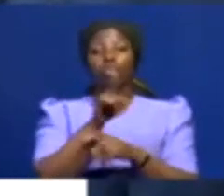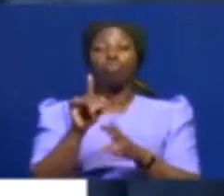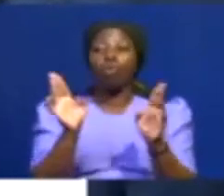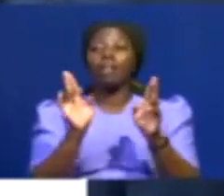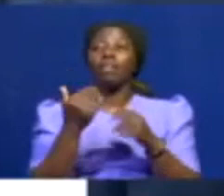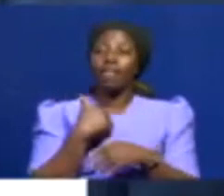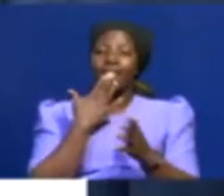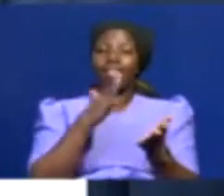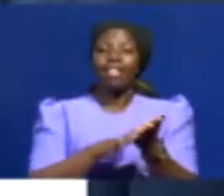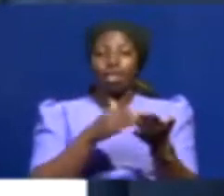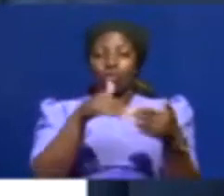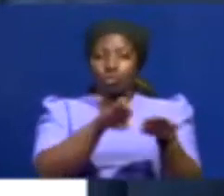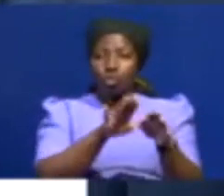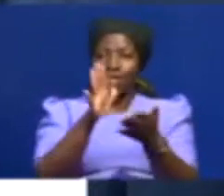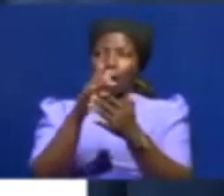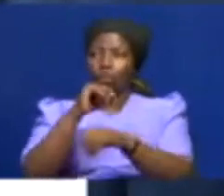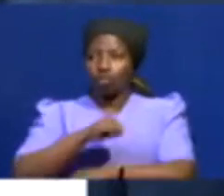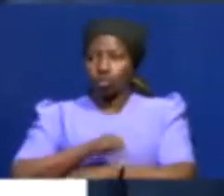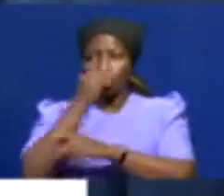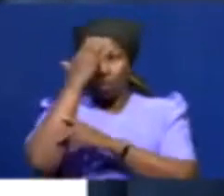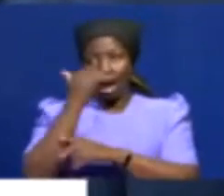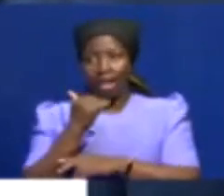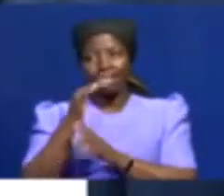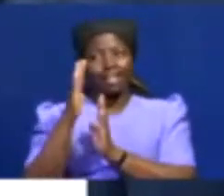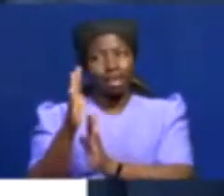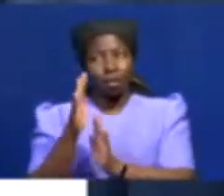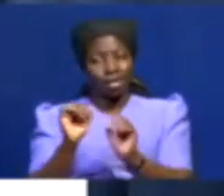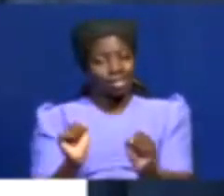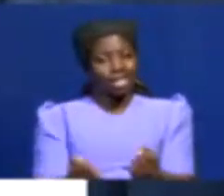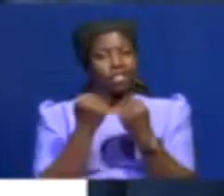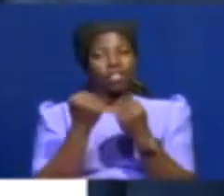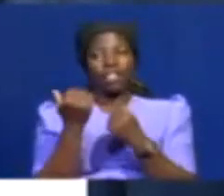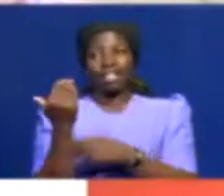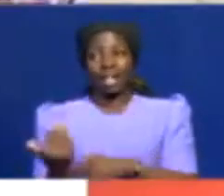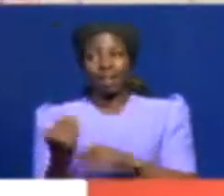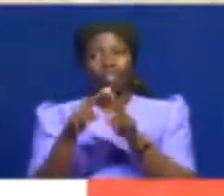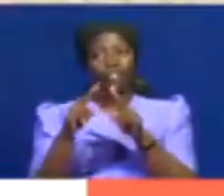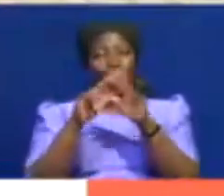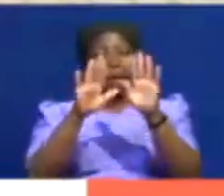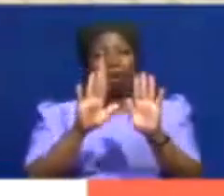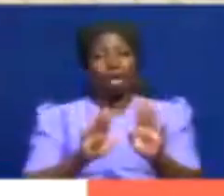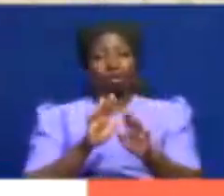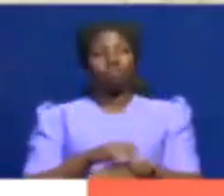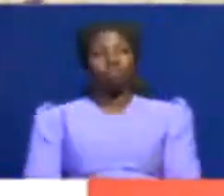close a few of them because the security, the safety of the child is also very paramount.